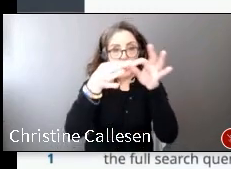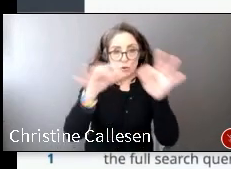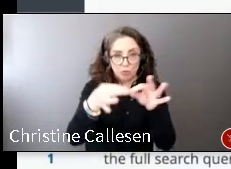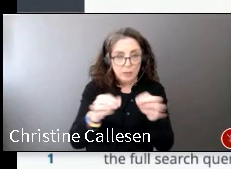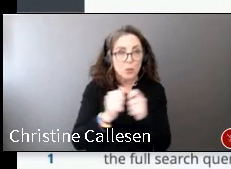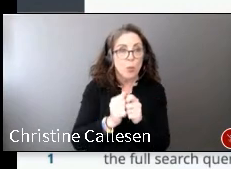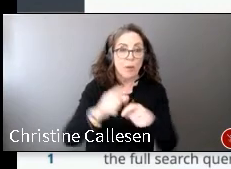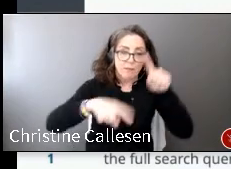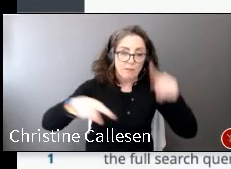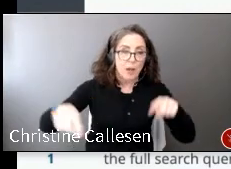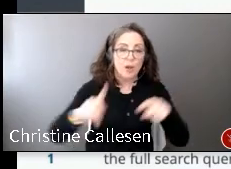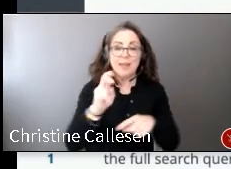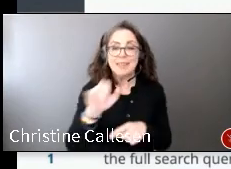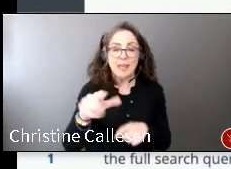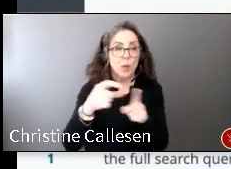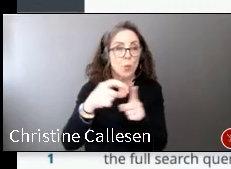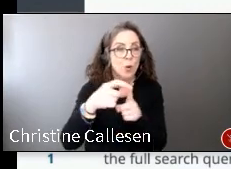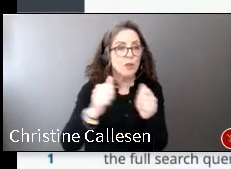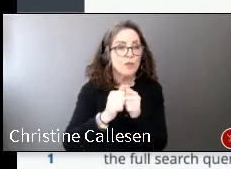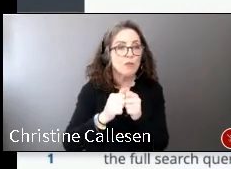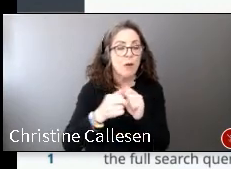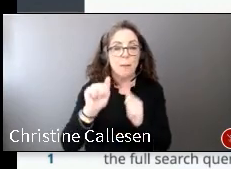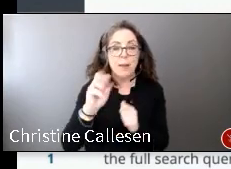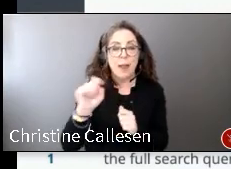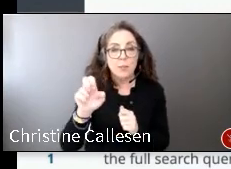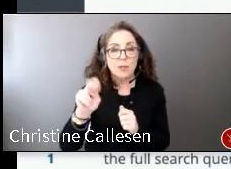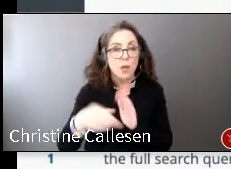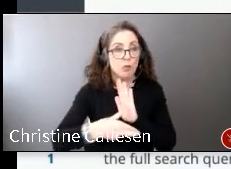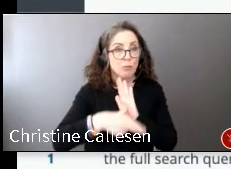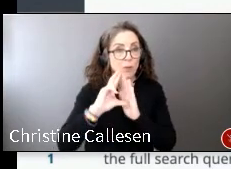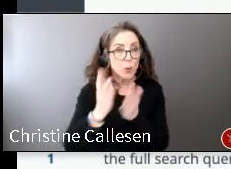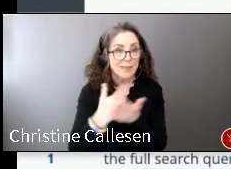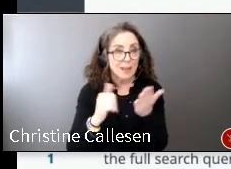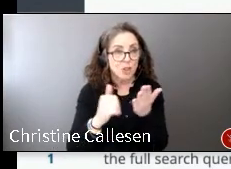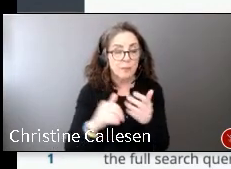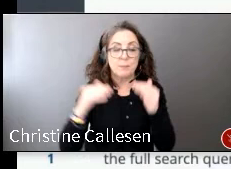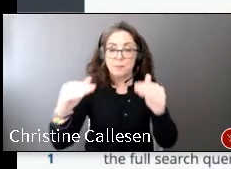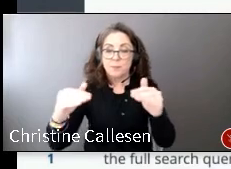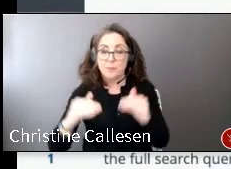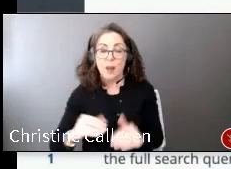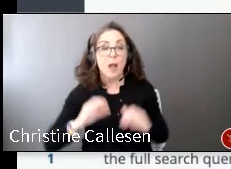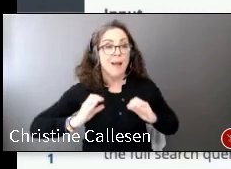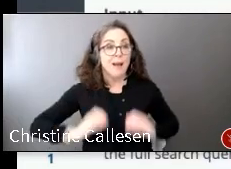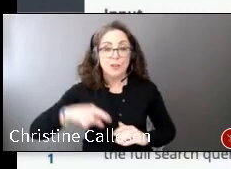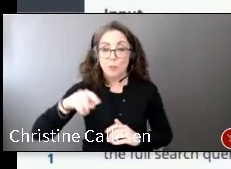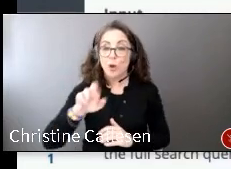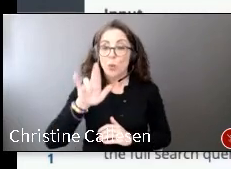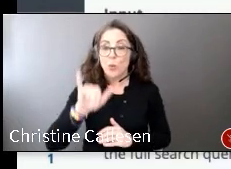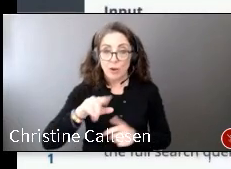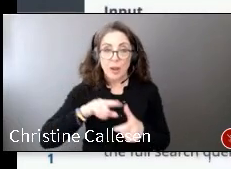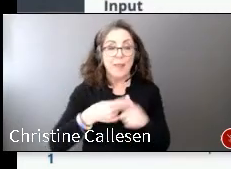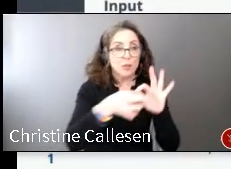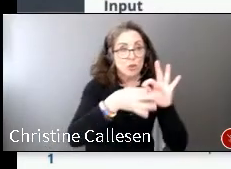keywords from Amazon review comment section. And another one called customer query is a string representing the